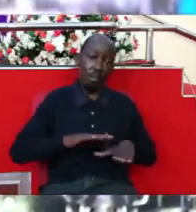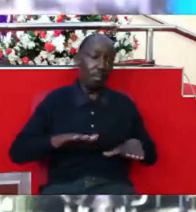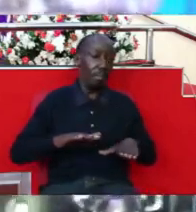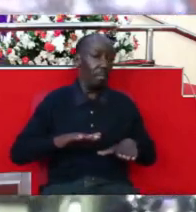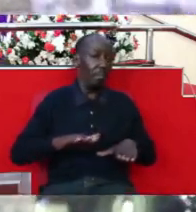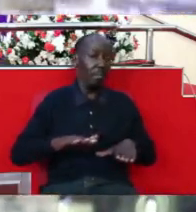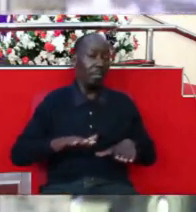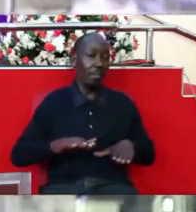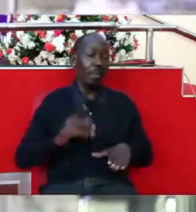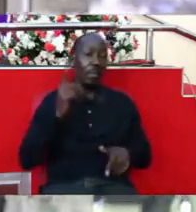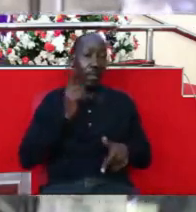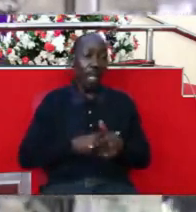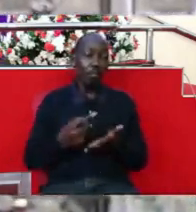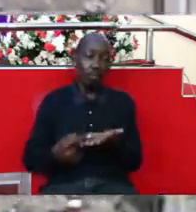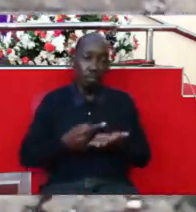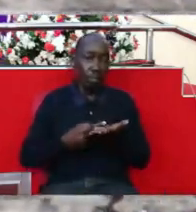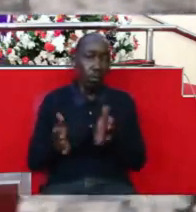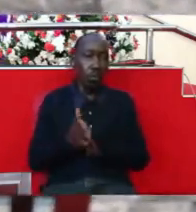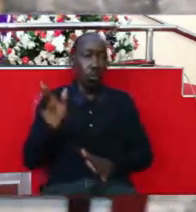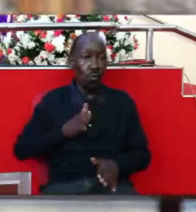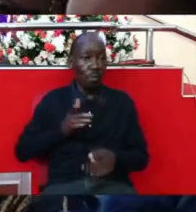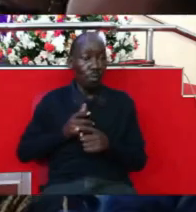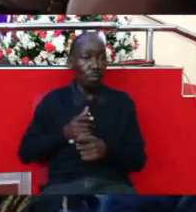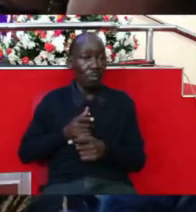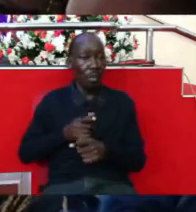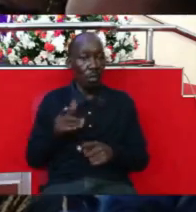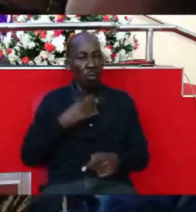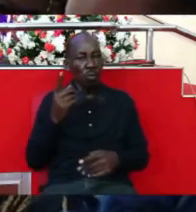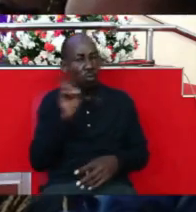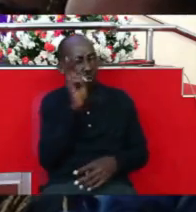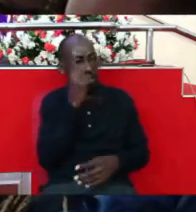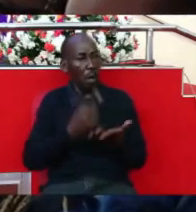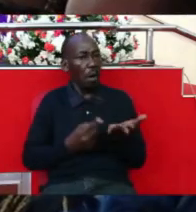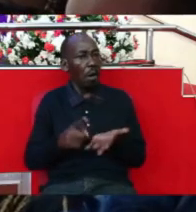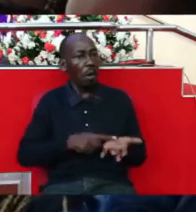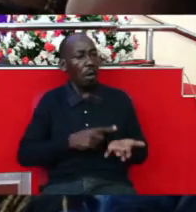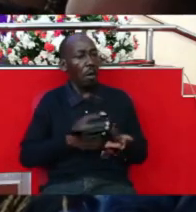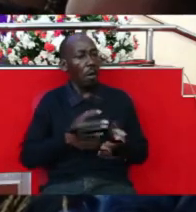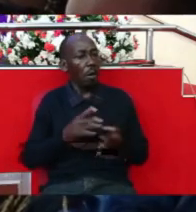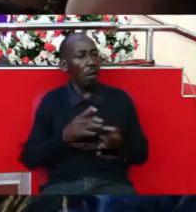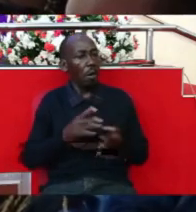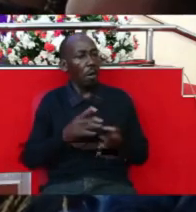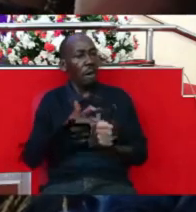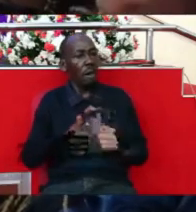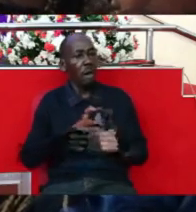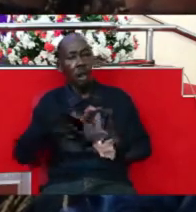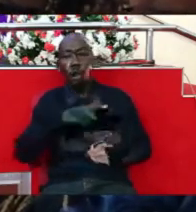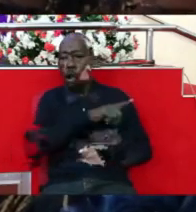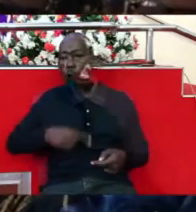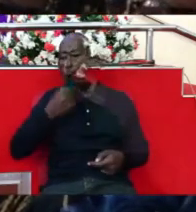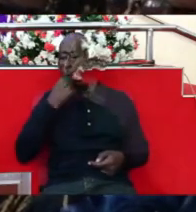And as we discussed with her, she told us, what land are you looking for? The Lord said he would give us